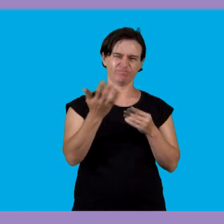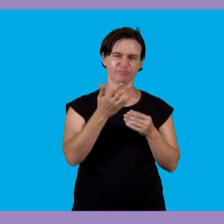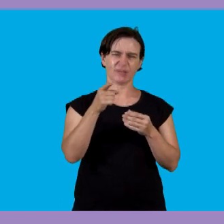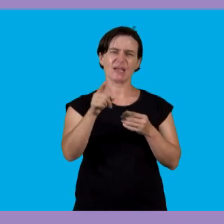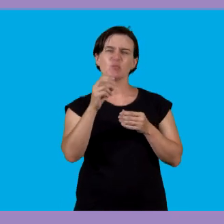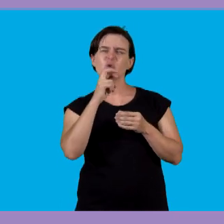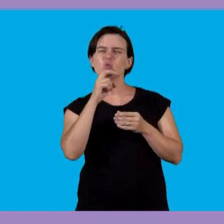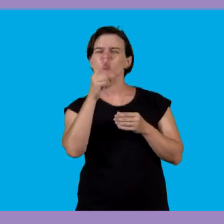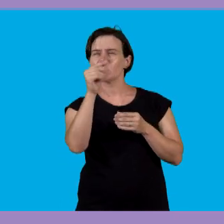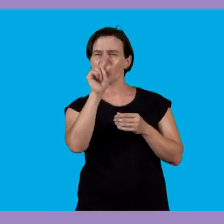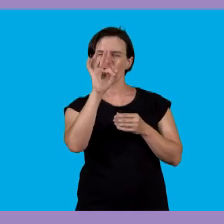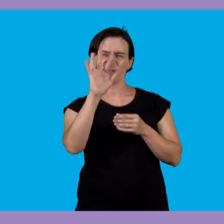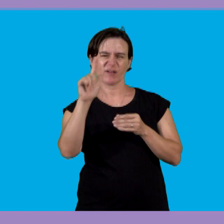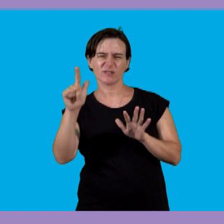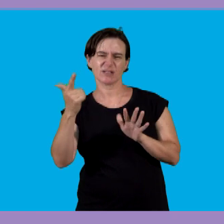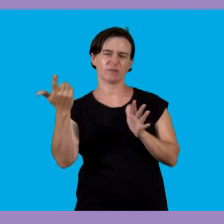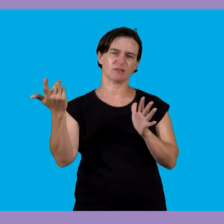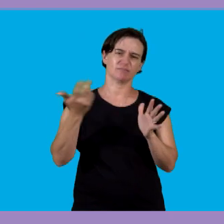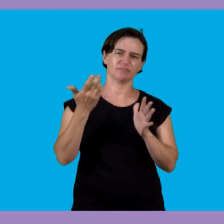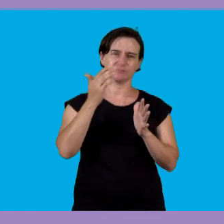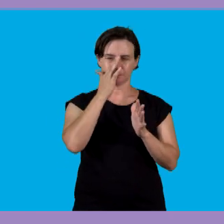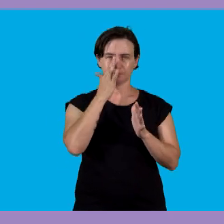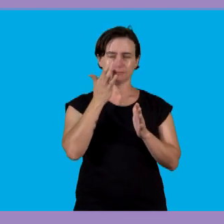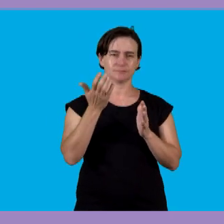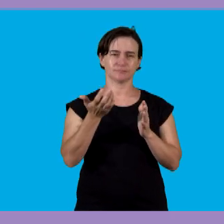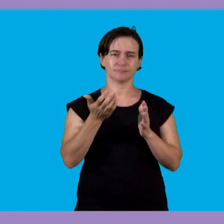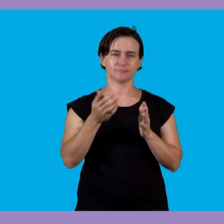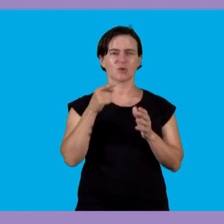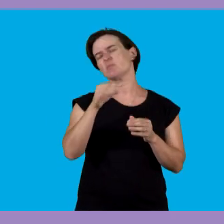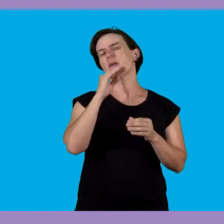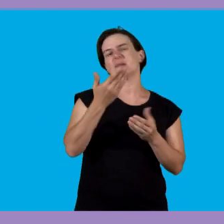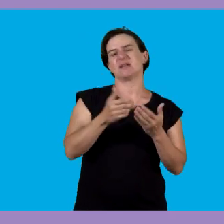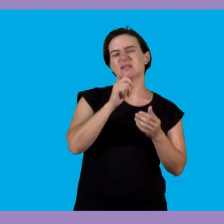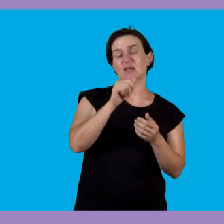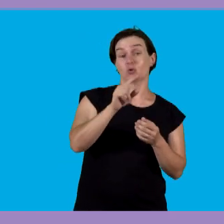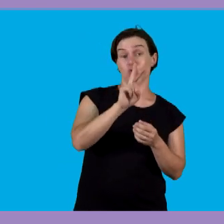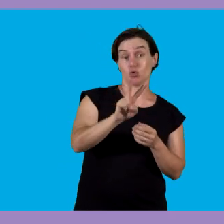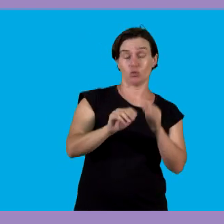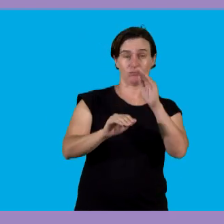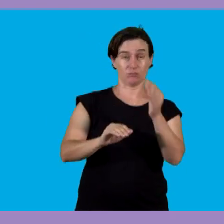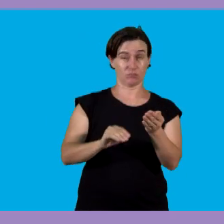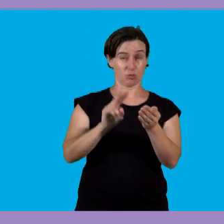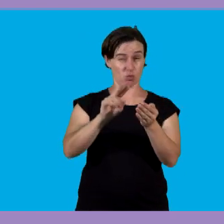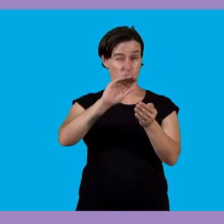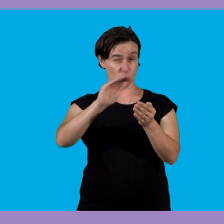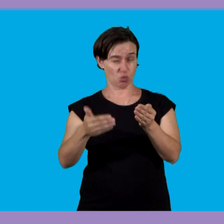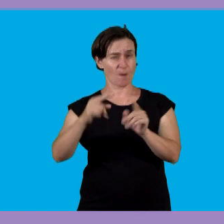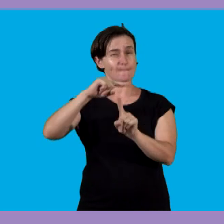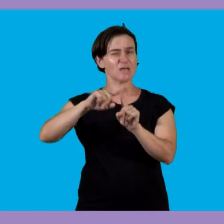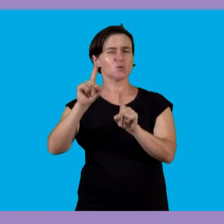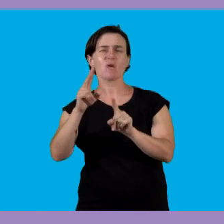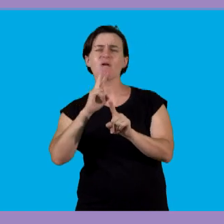2 in the place of that n, then we can see that after we add 1,